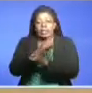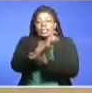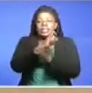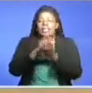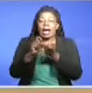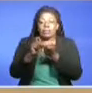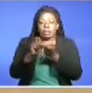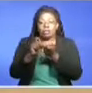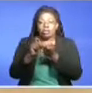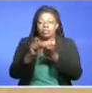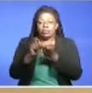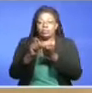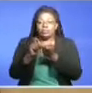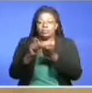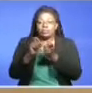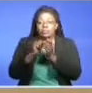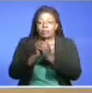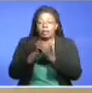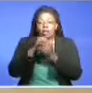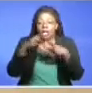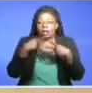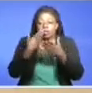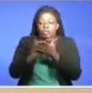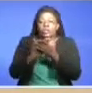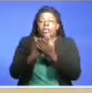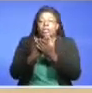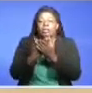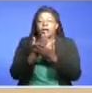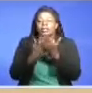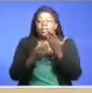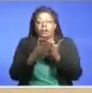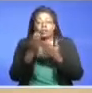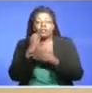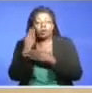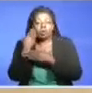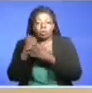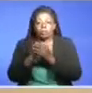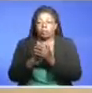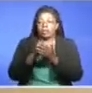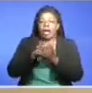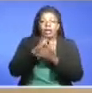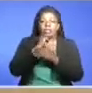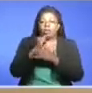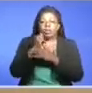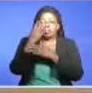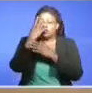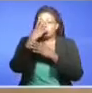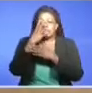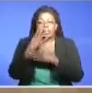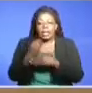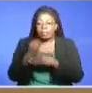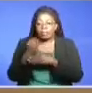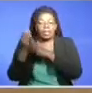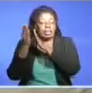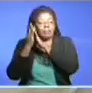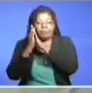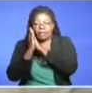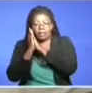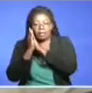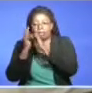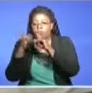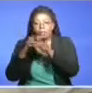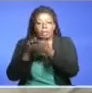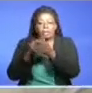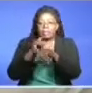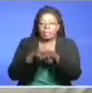damaged and deprived her of the comforts of home. And I haven't slept in a bed since then.